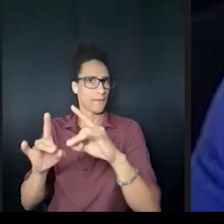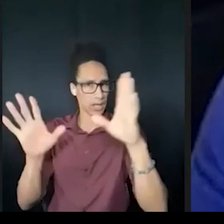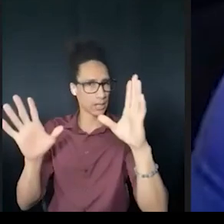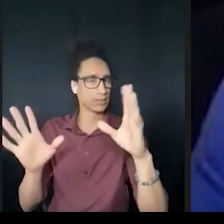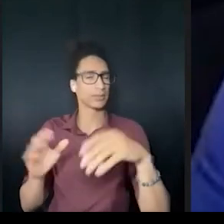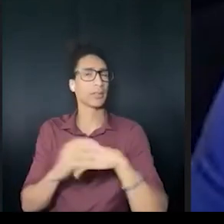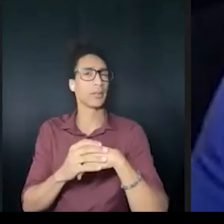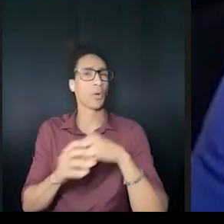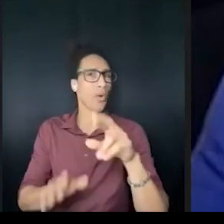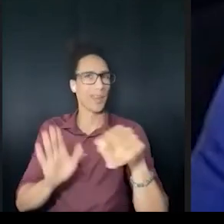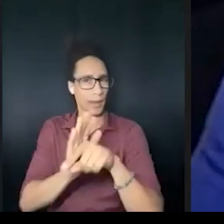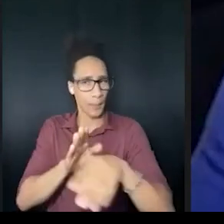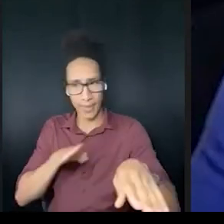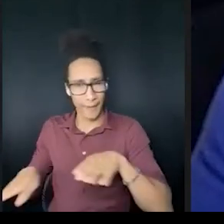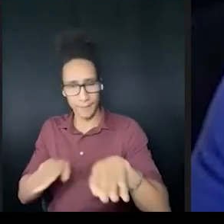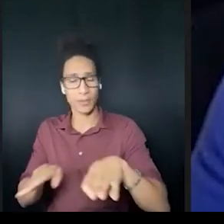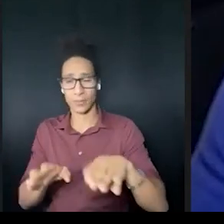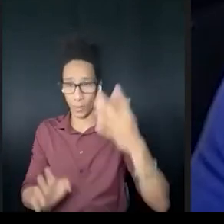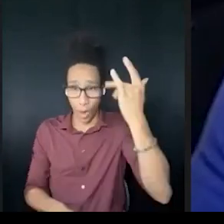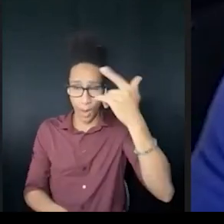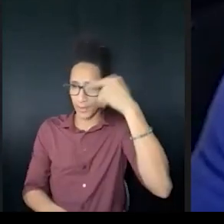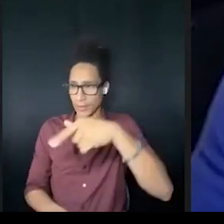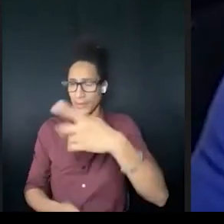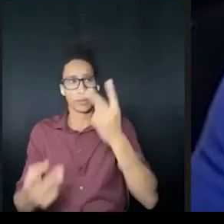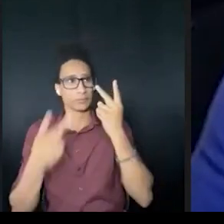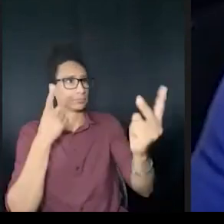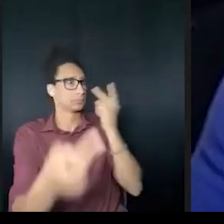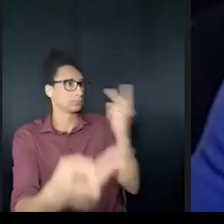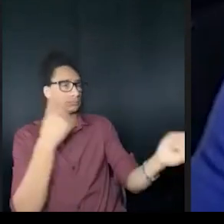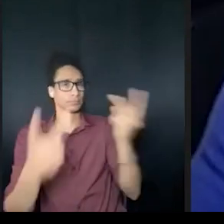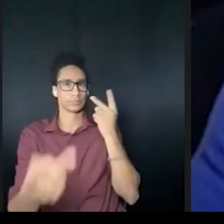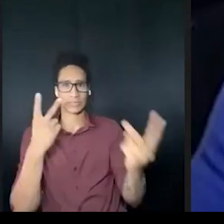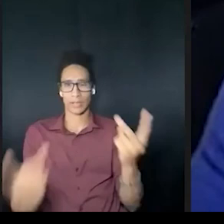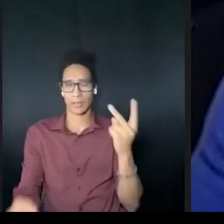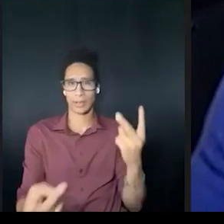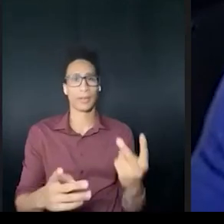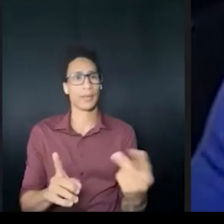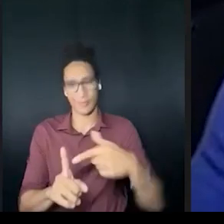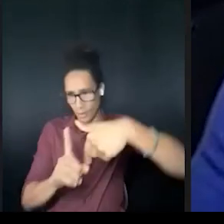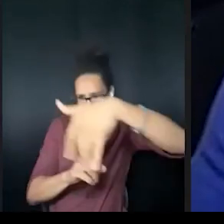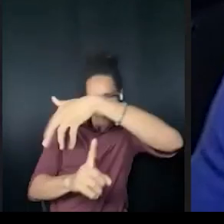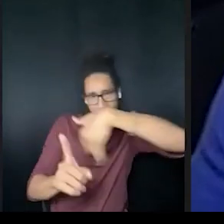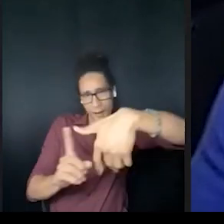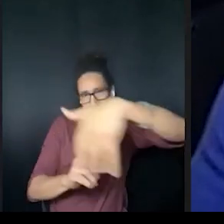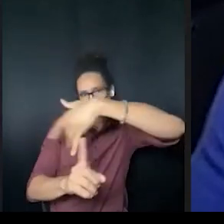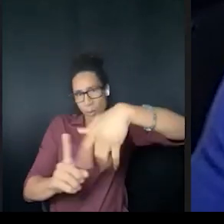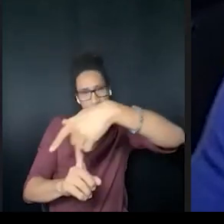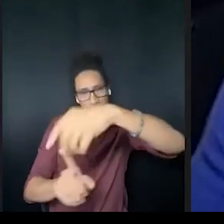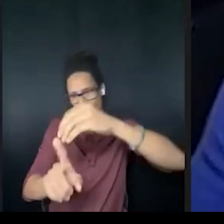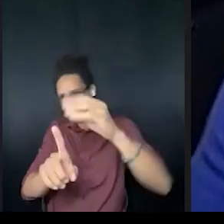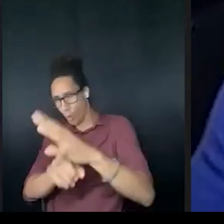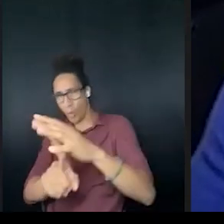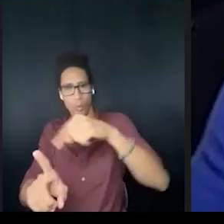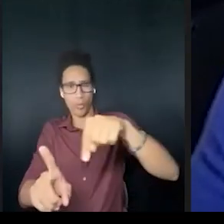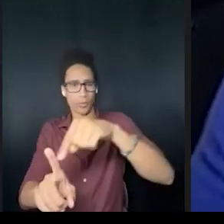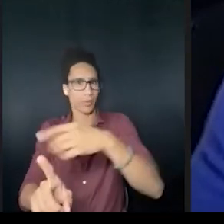negative behaviors, because that's what they see, that's what they're enveloped with in their communities, mm-hmm. and And they